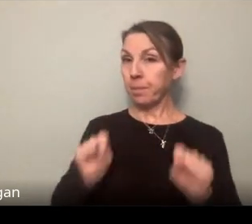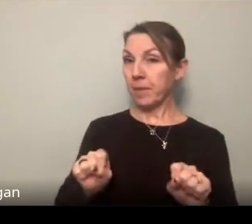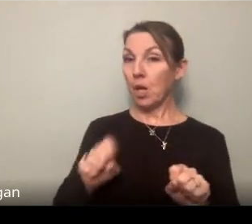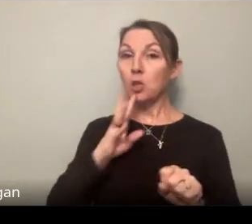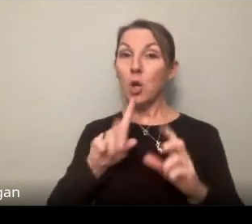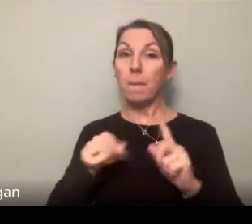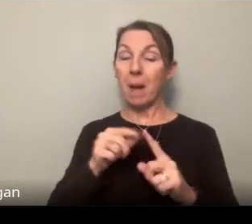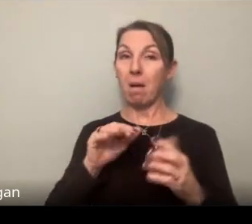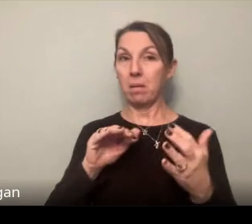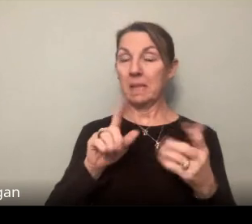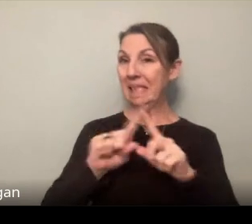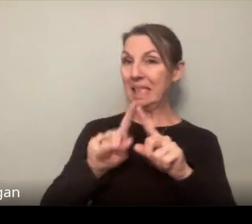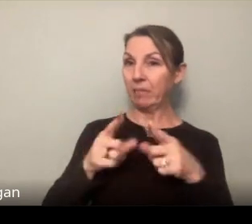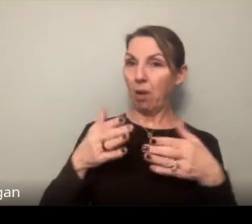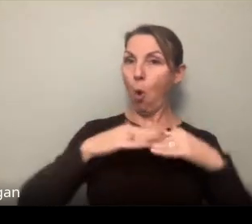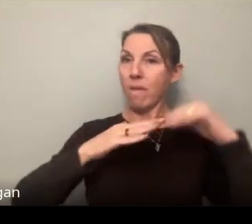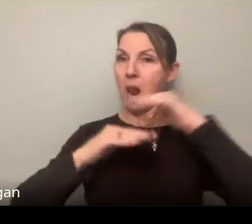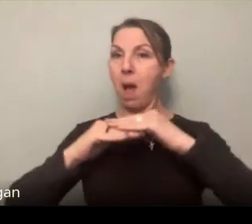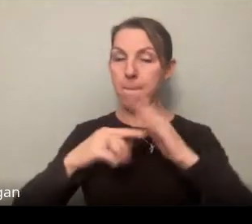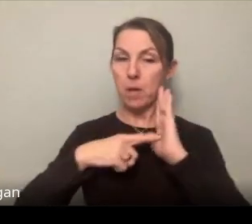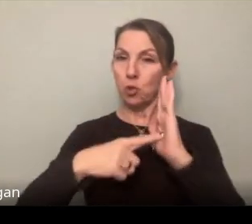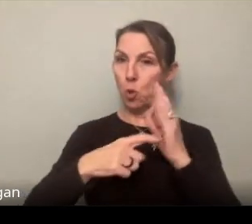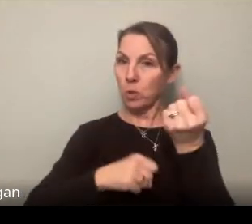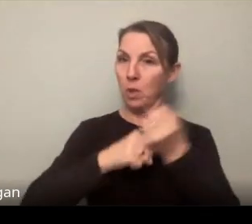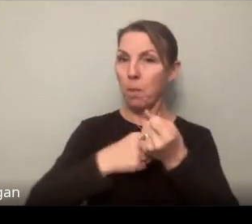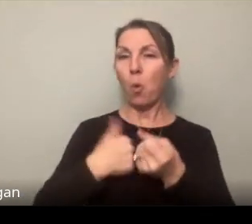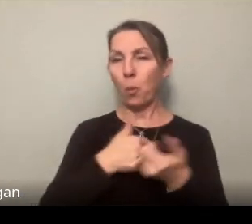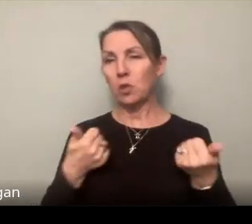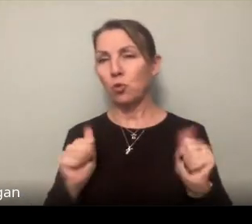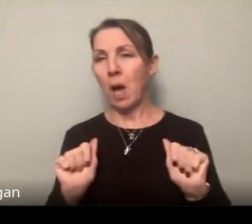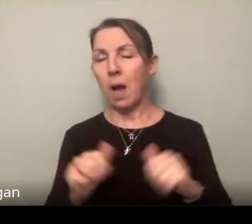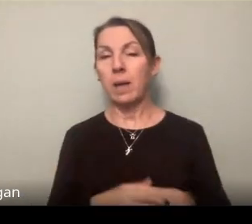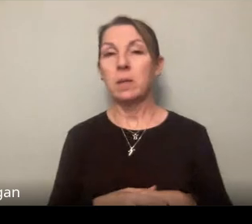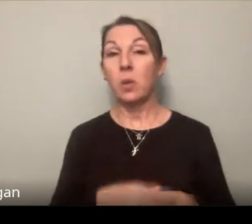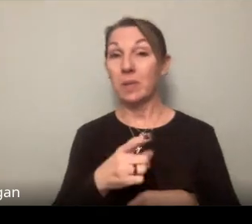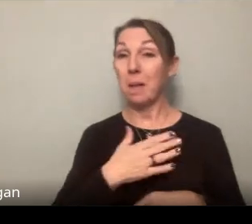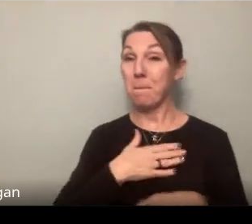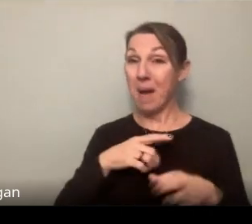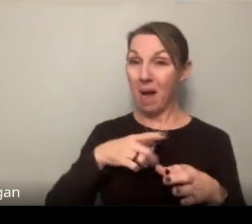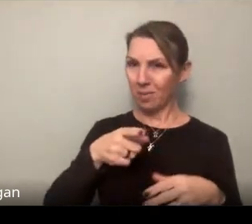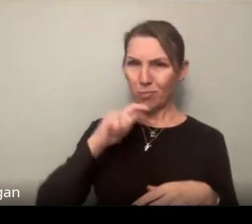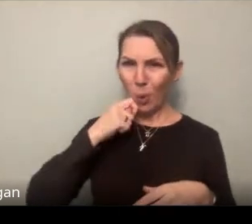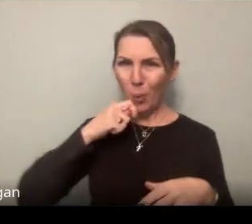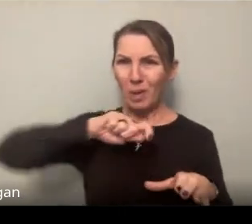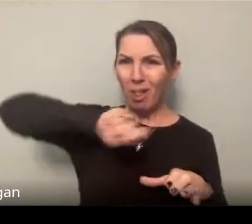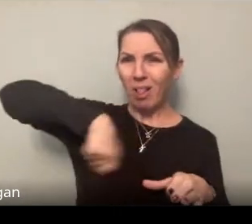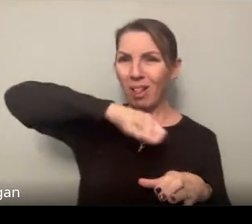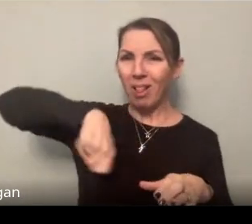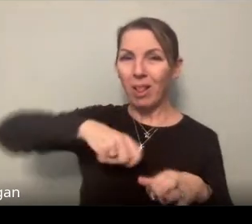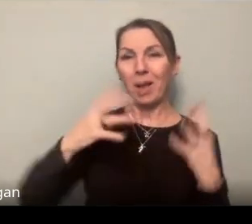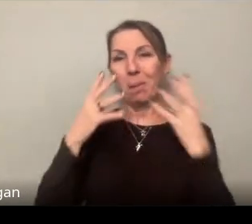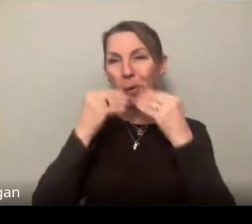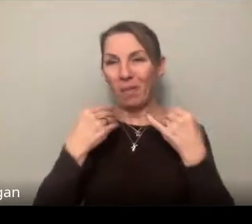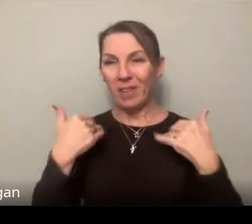talk about the intersection or show support, we try to. So yeah, this is my chopper. See how cool look how It's